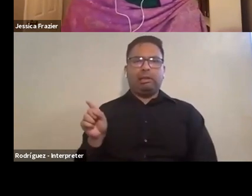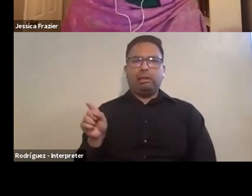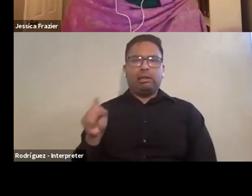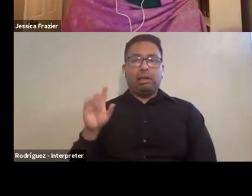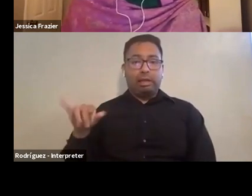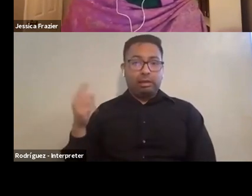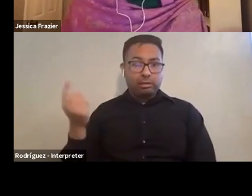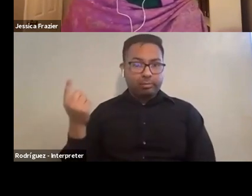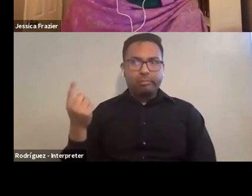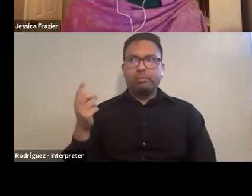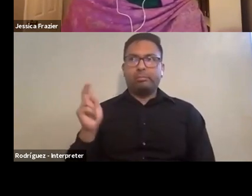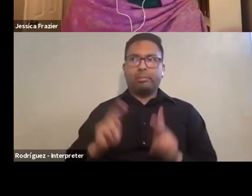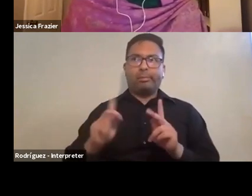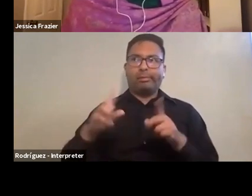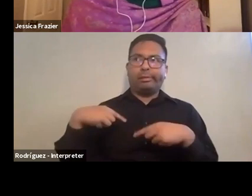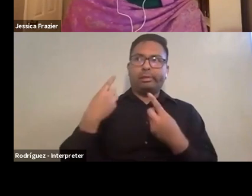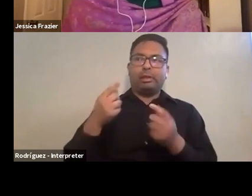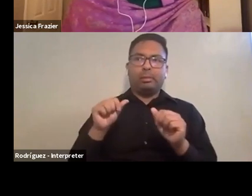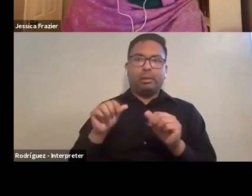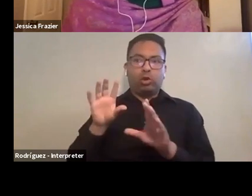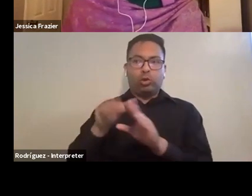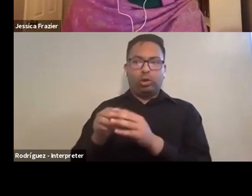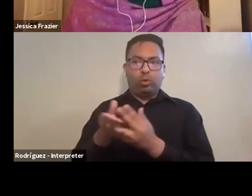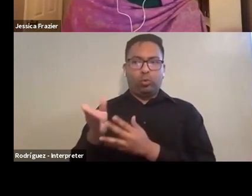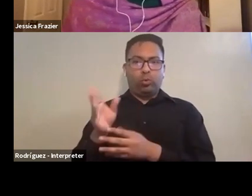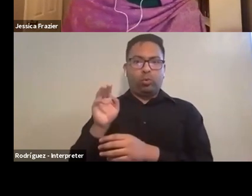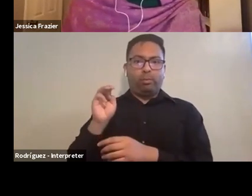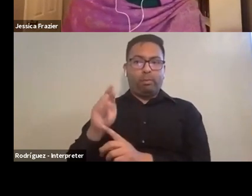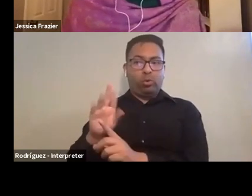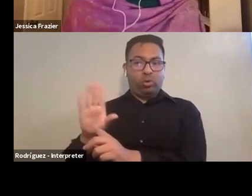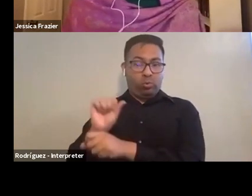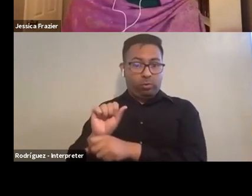have been able to engage in through Margaret's work?